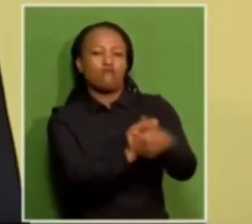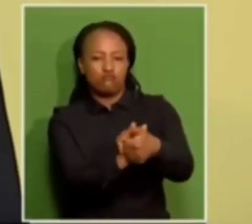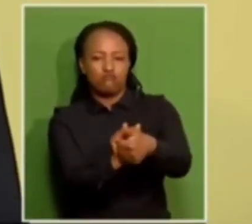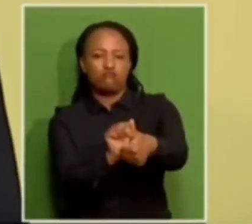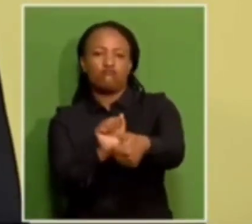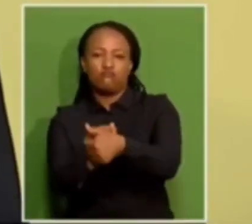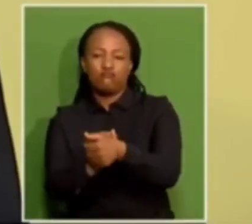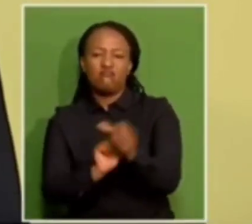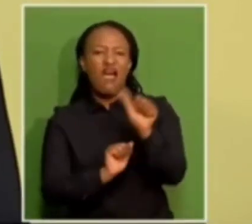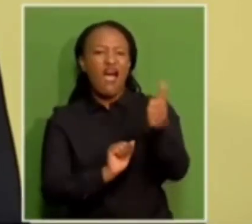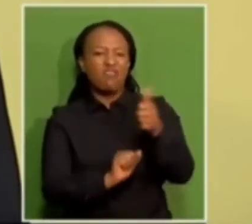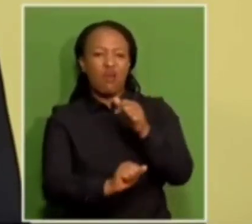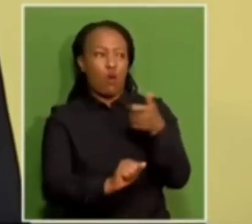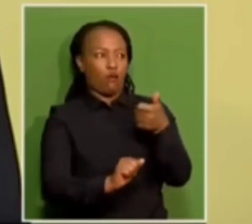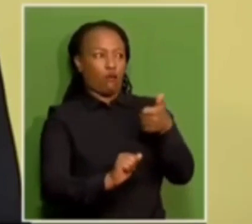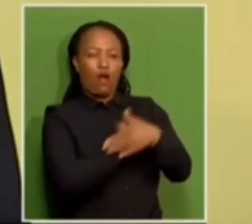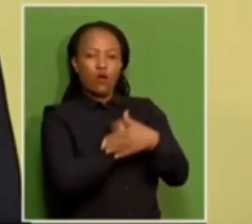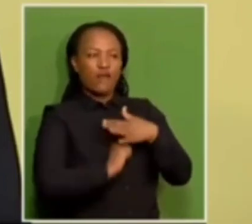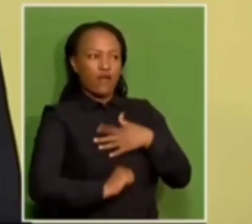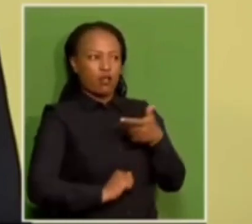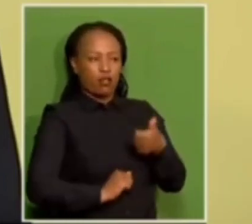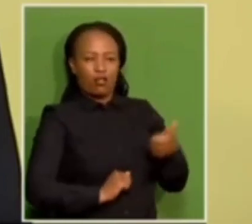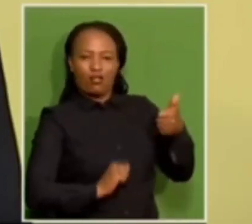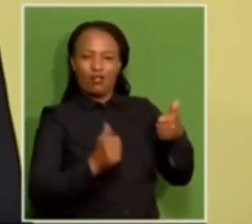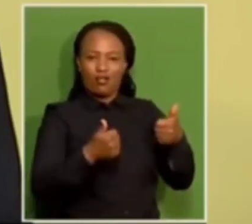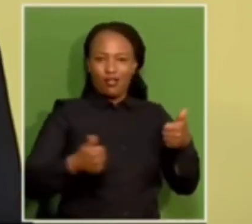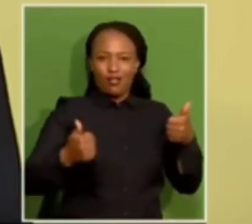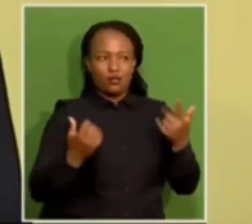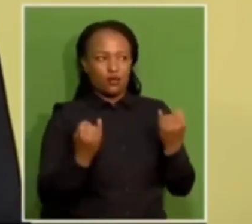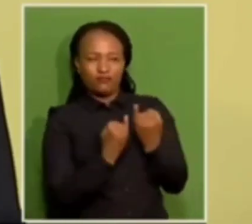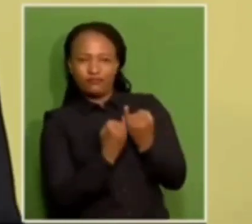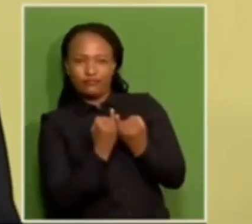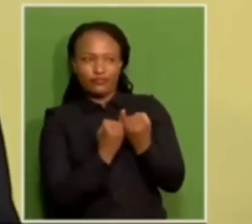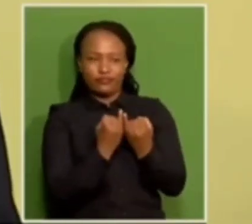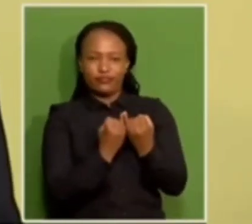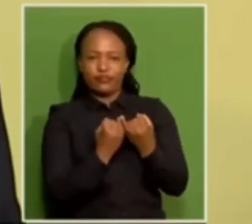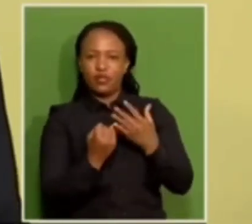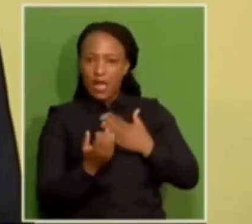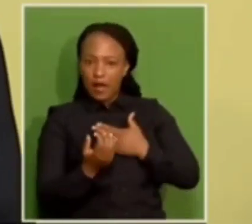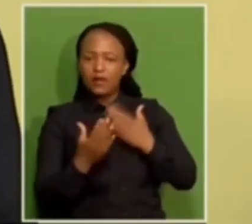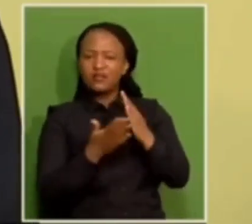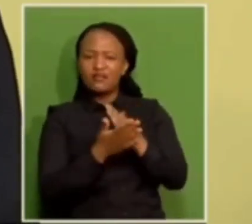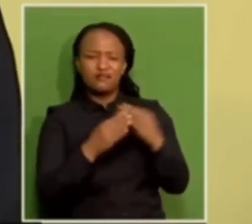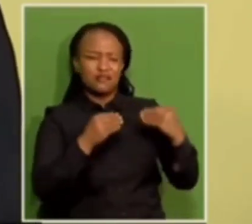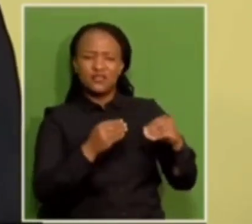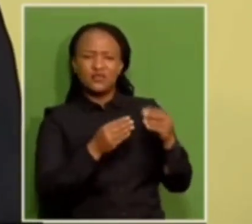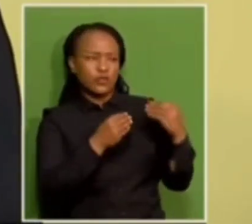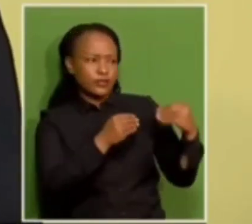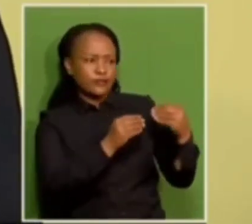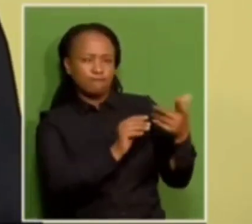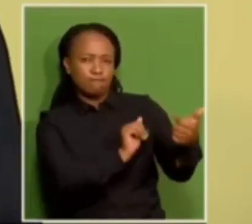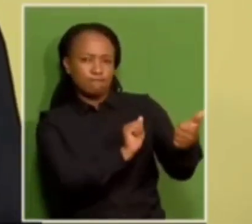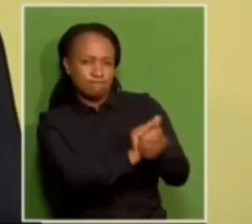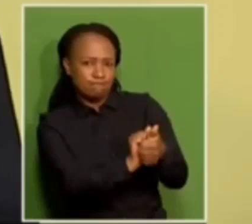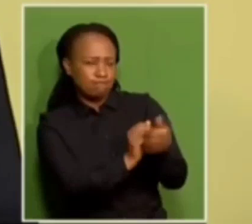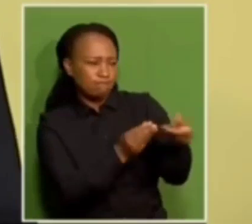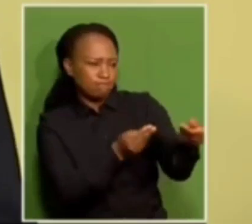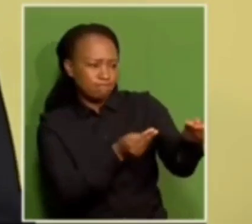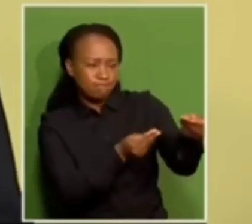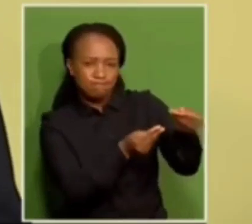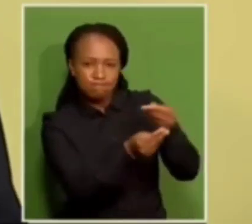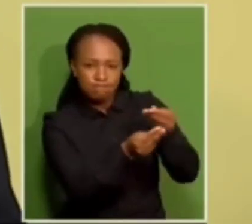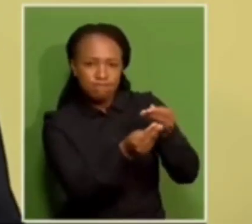being replaced by the actions of different power blocks all of which we trade with